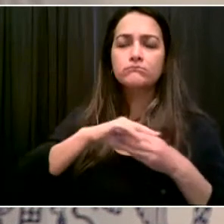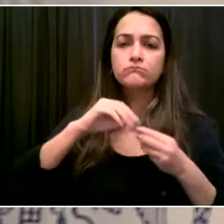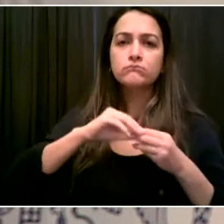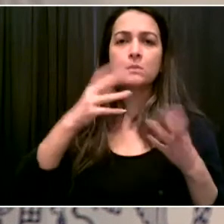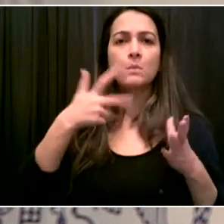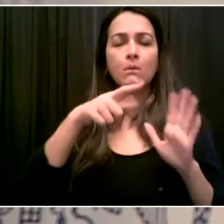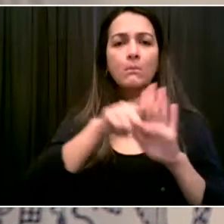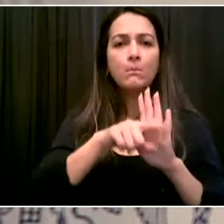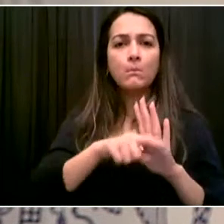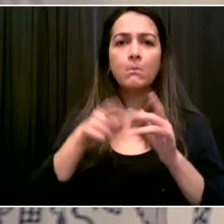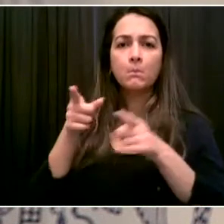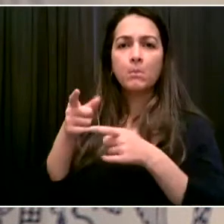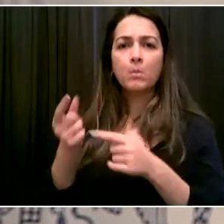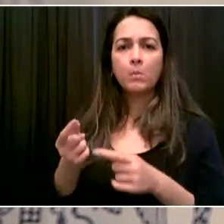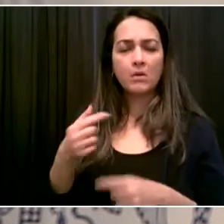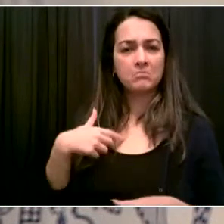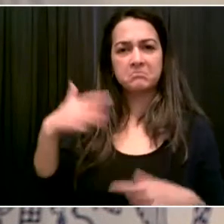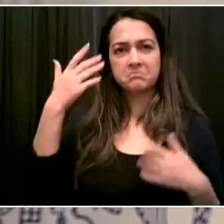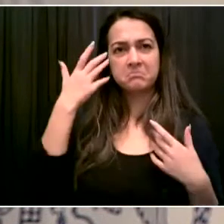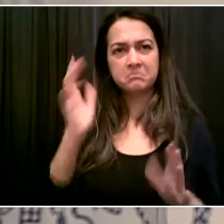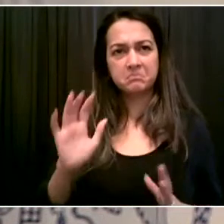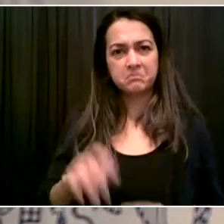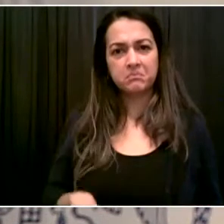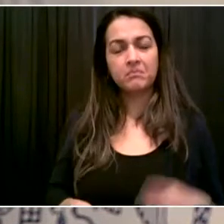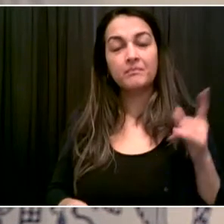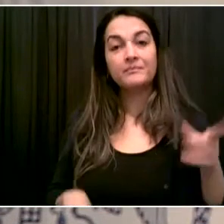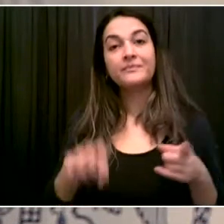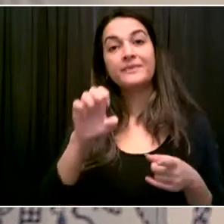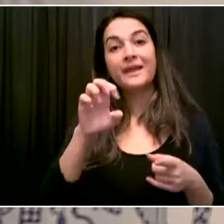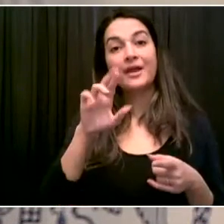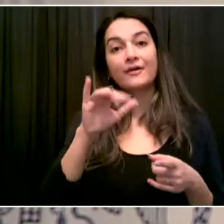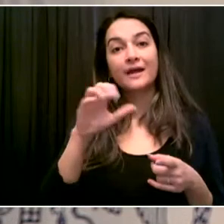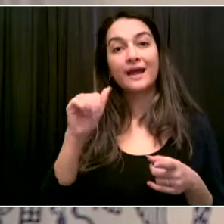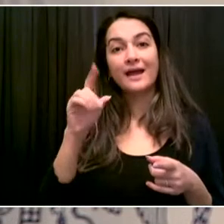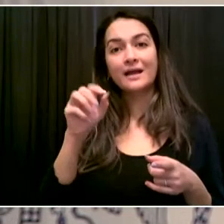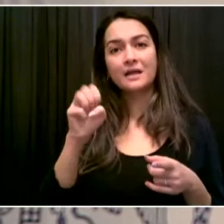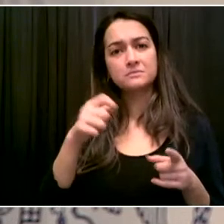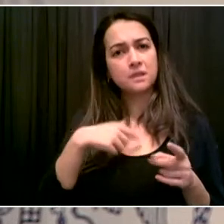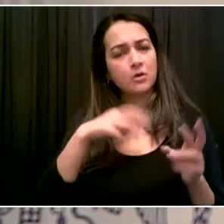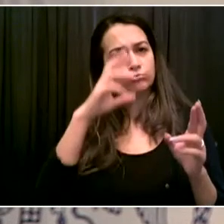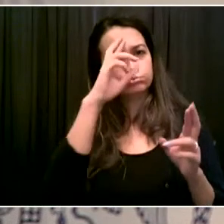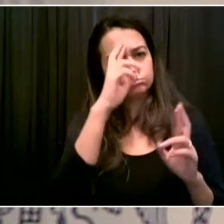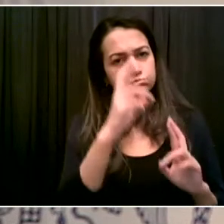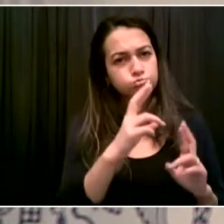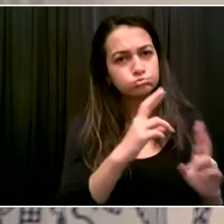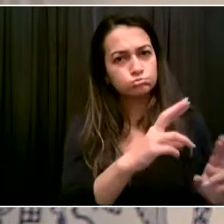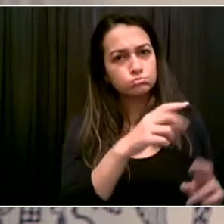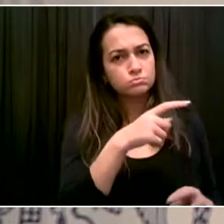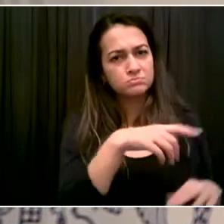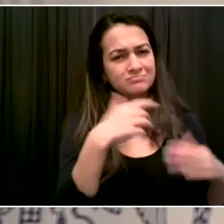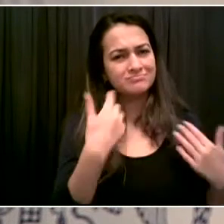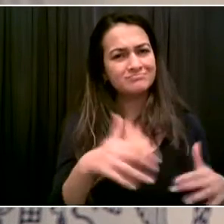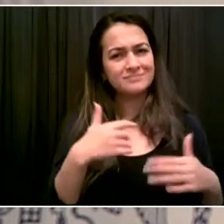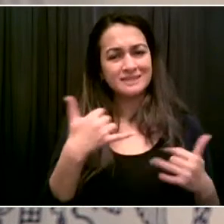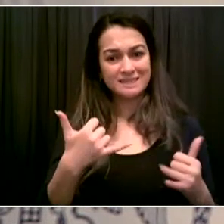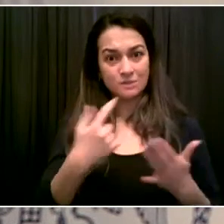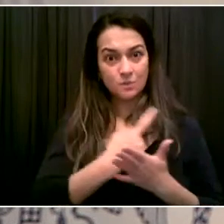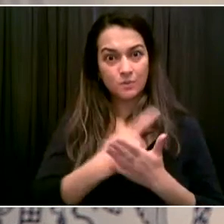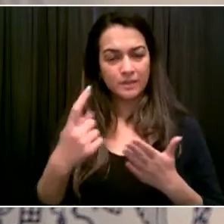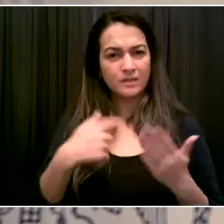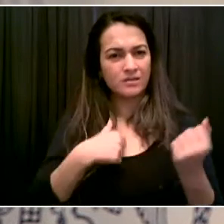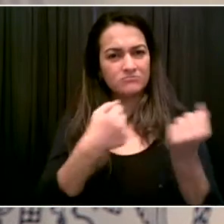Everyone knows that. I very happily and warmly endorsed him this week. I want to tell you, having worked with